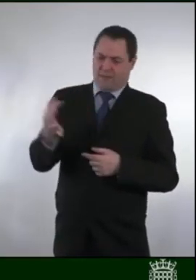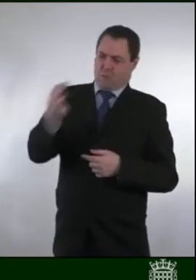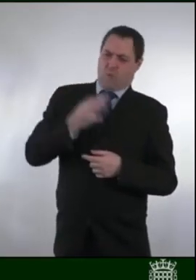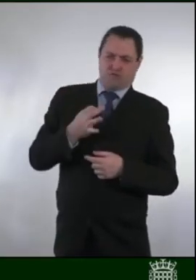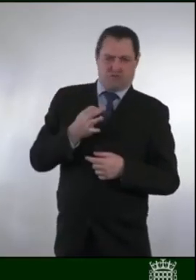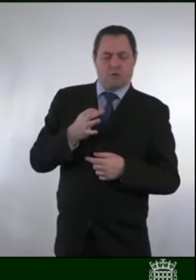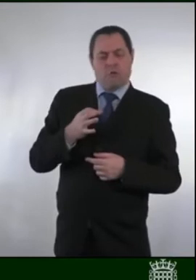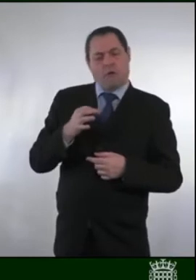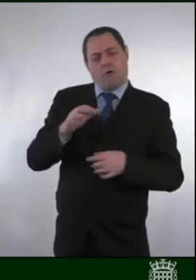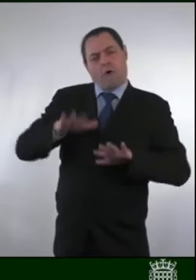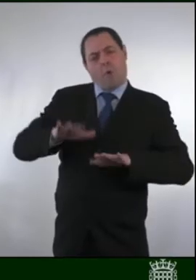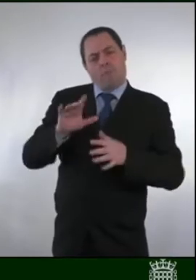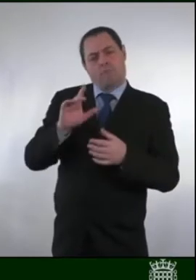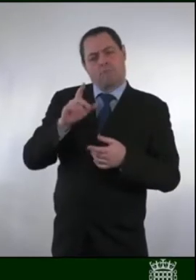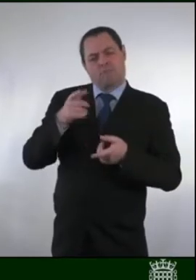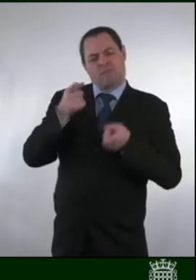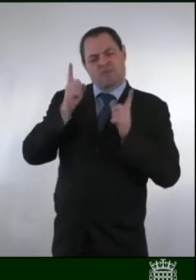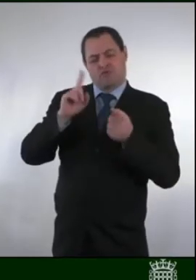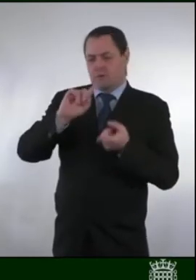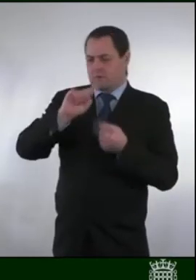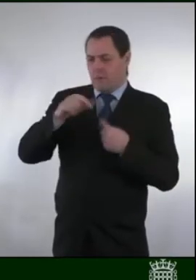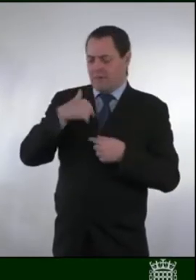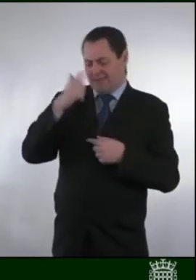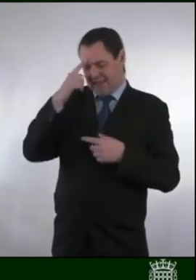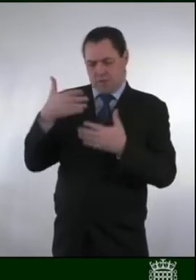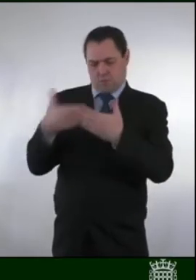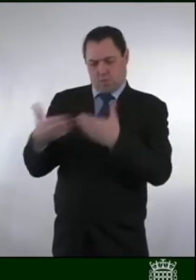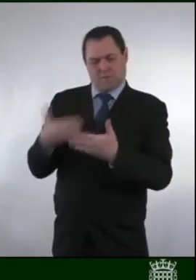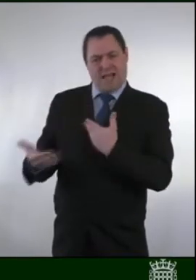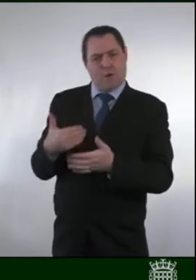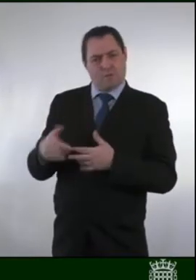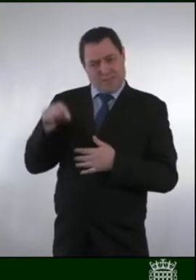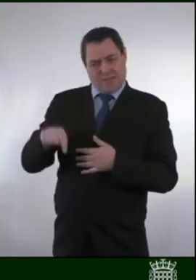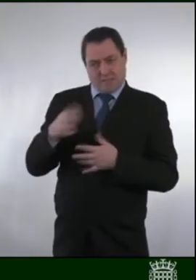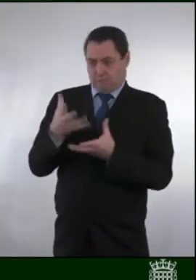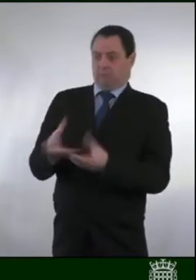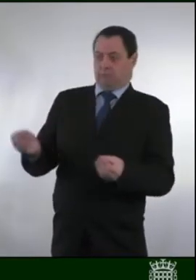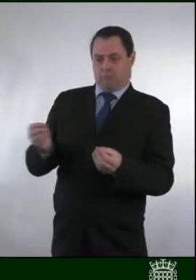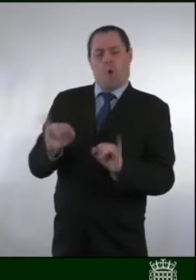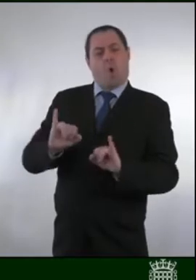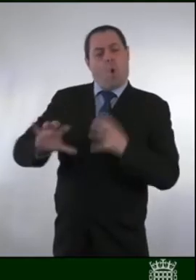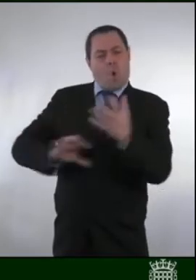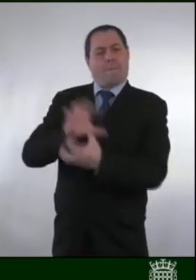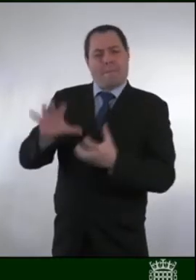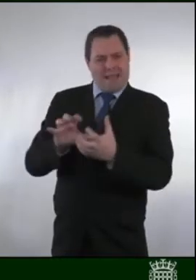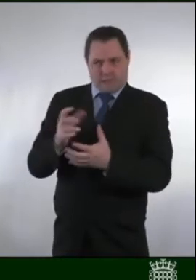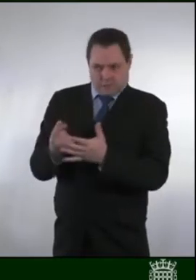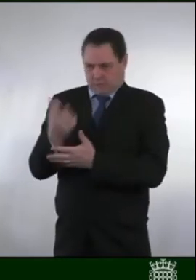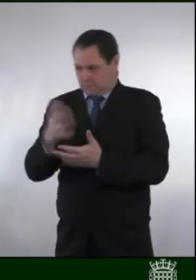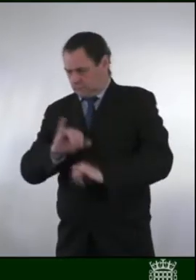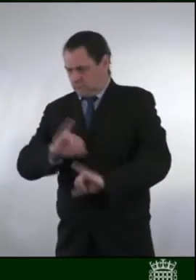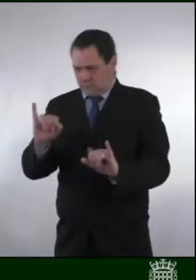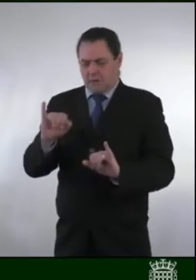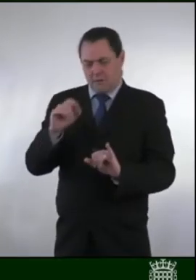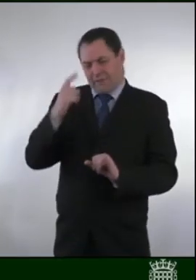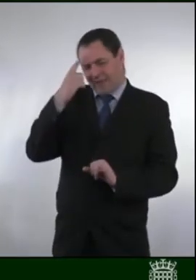will be able to rectify the results of this complex incident, and they hope very